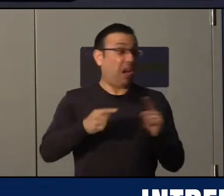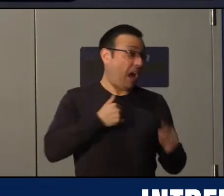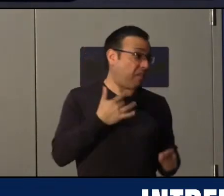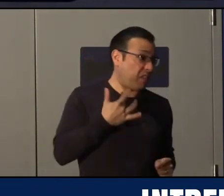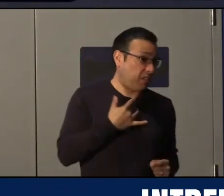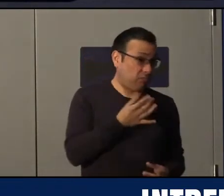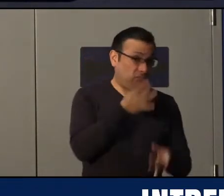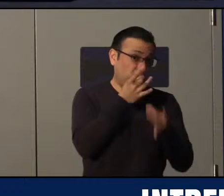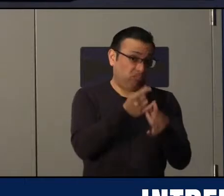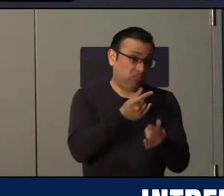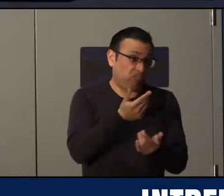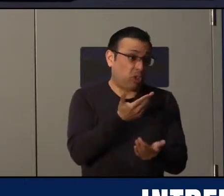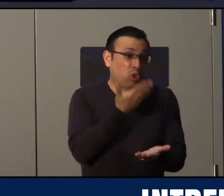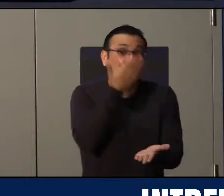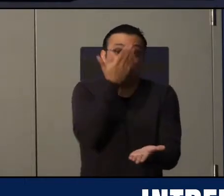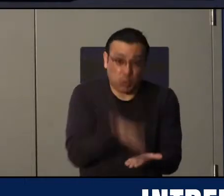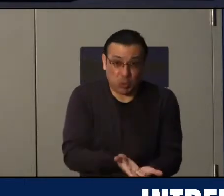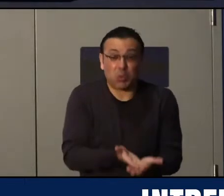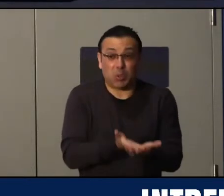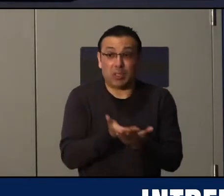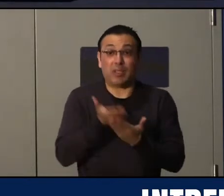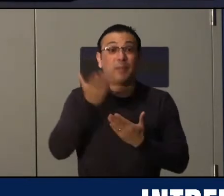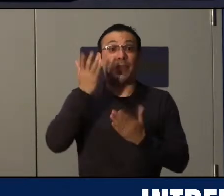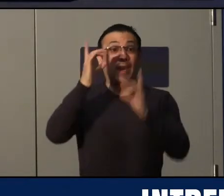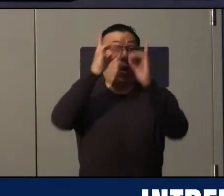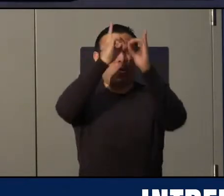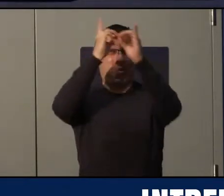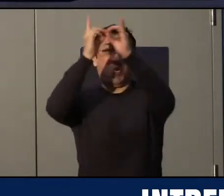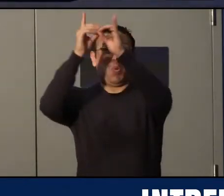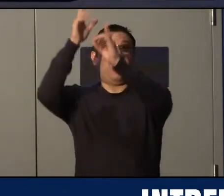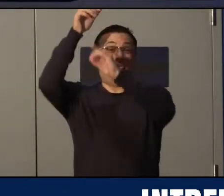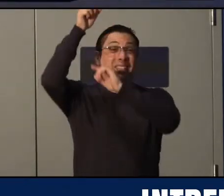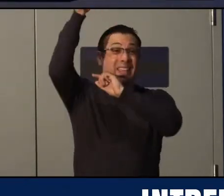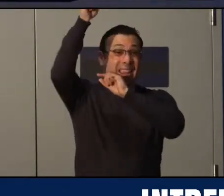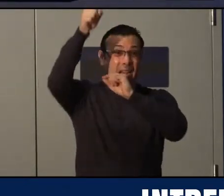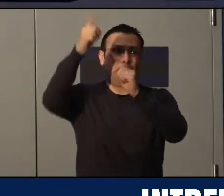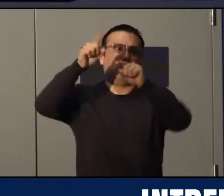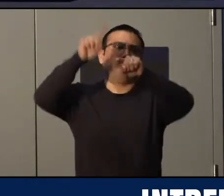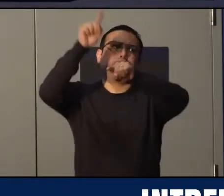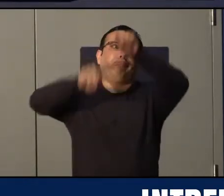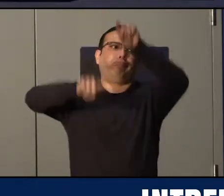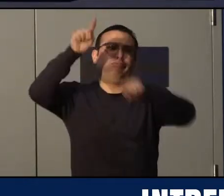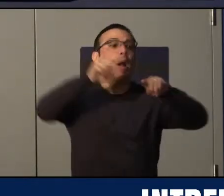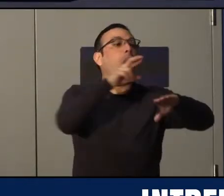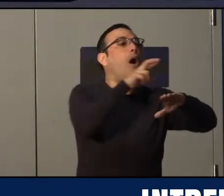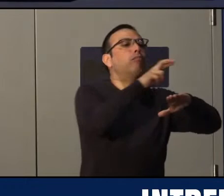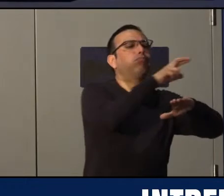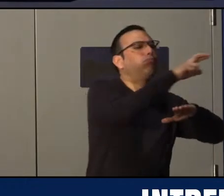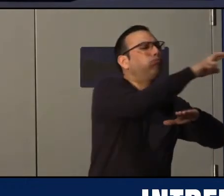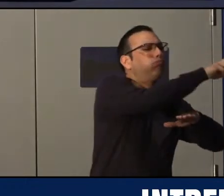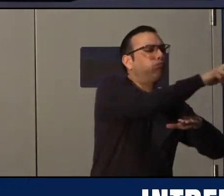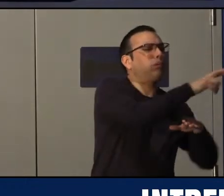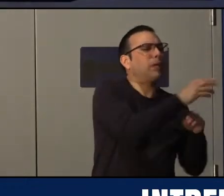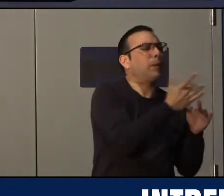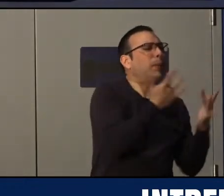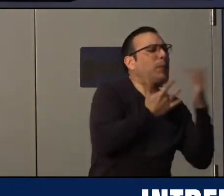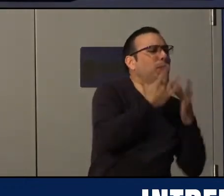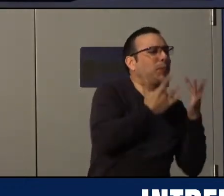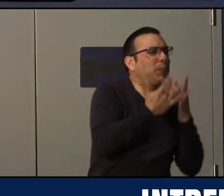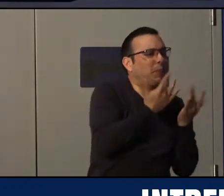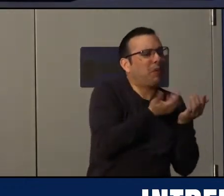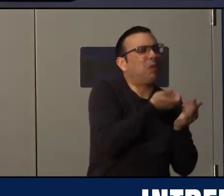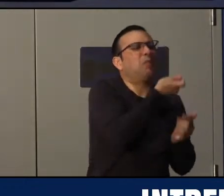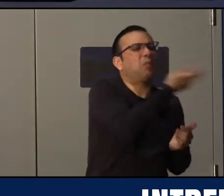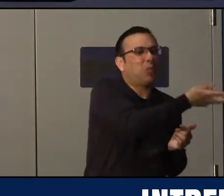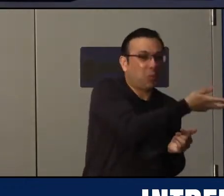space station, we had even a more of a variety than we do on the shuttle because we had the International Space Station partners. And so we had food